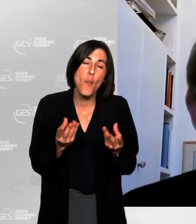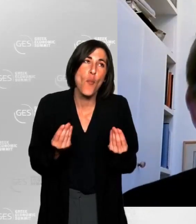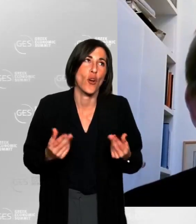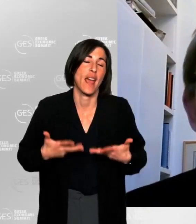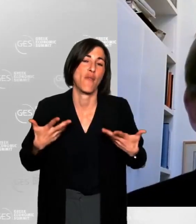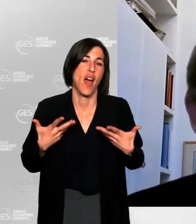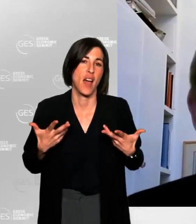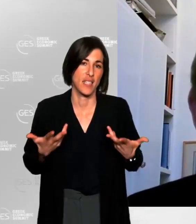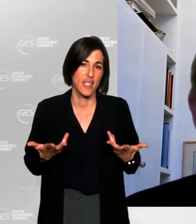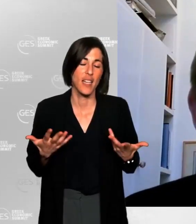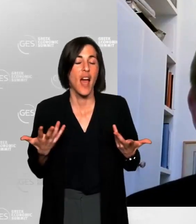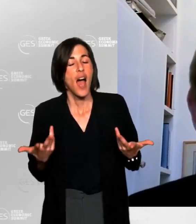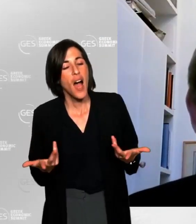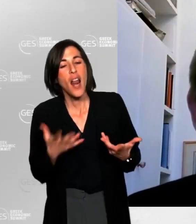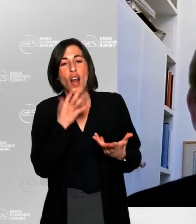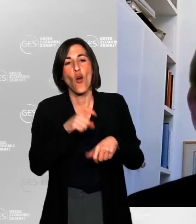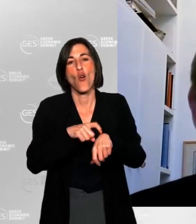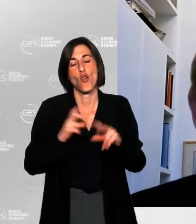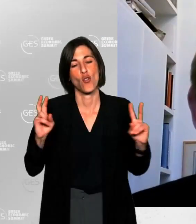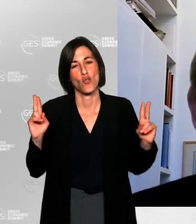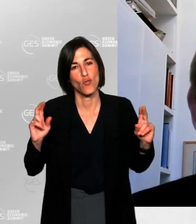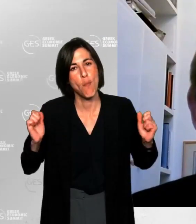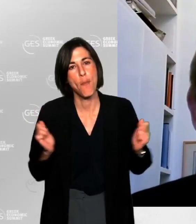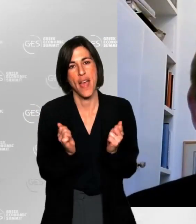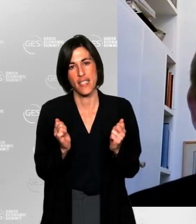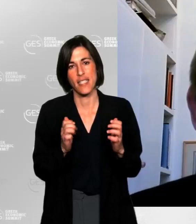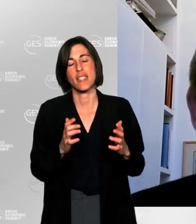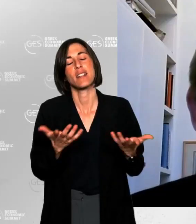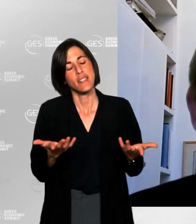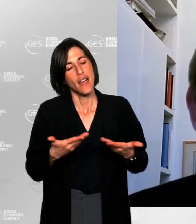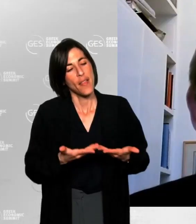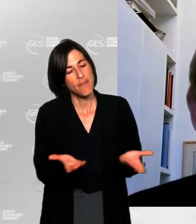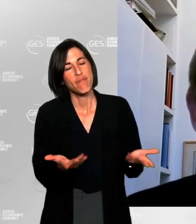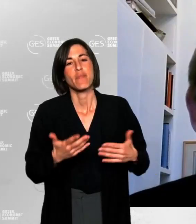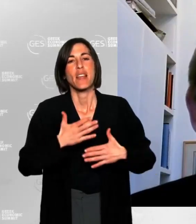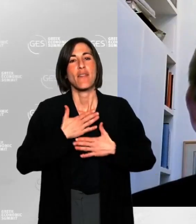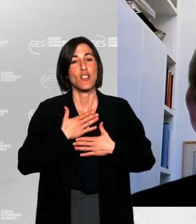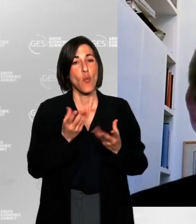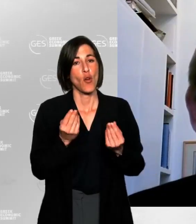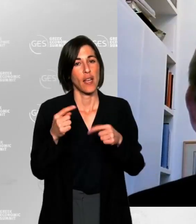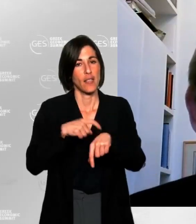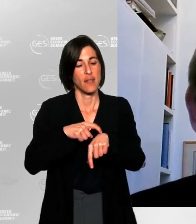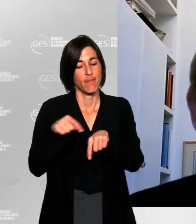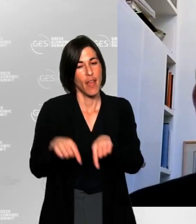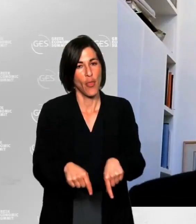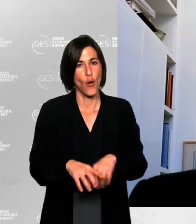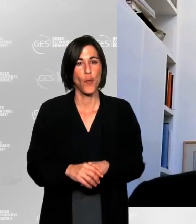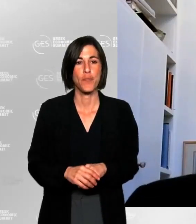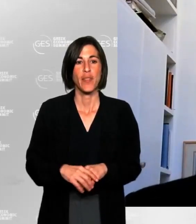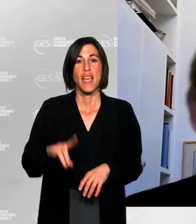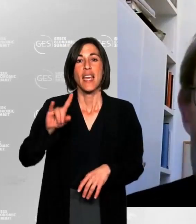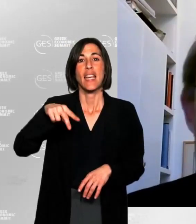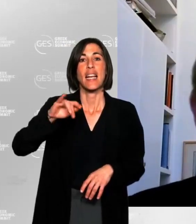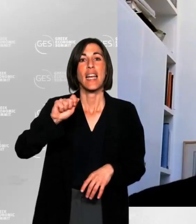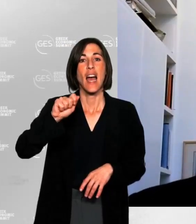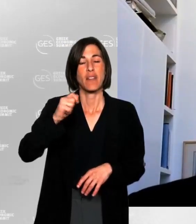I have to thank you here very much for being with us today. And Elias, back to you.